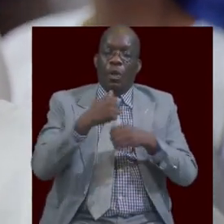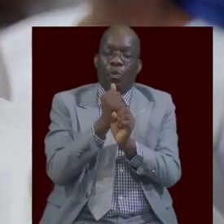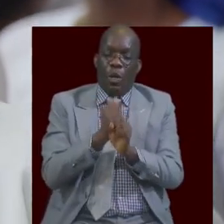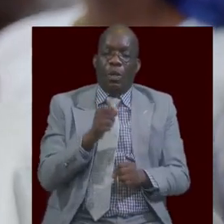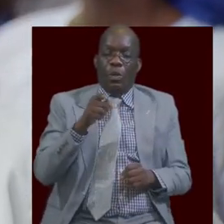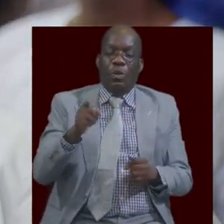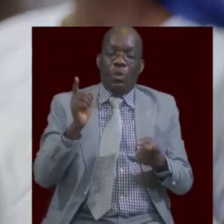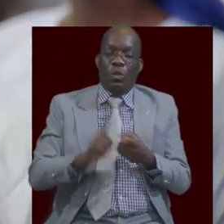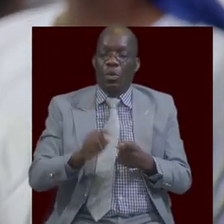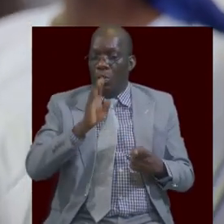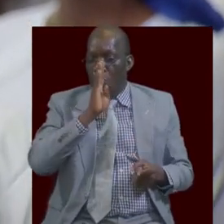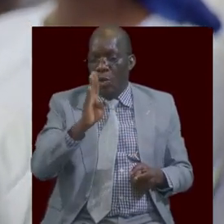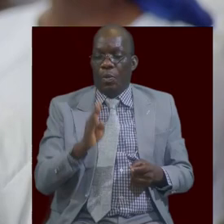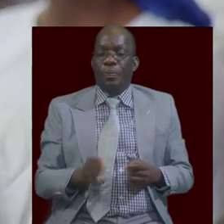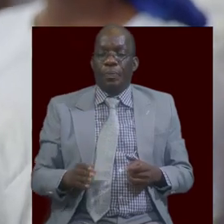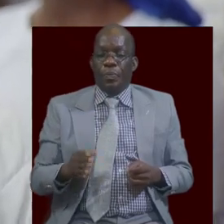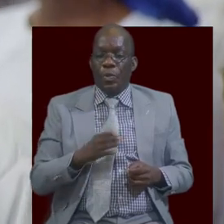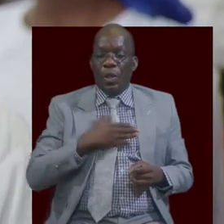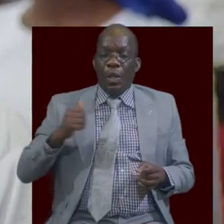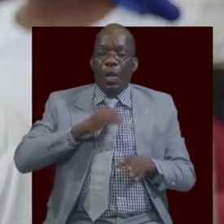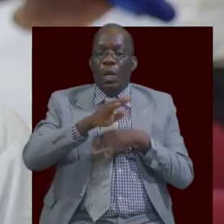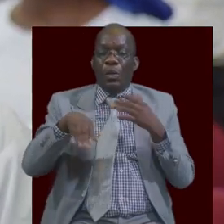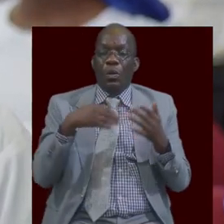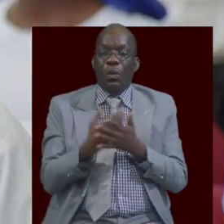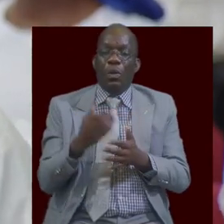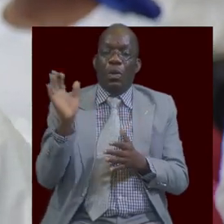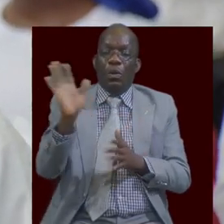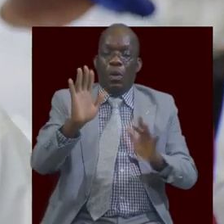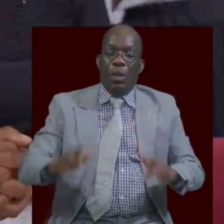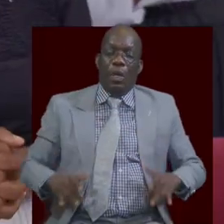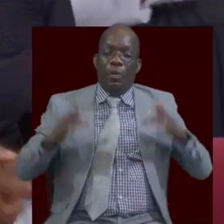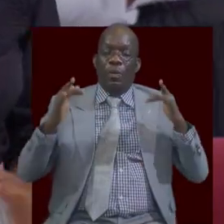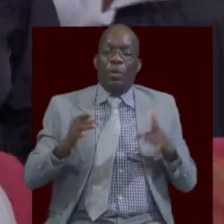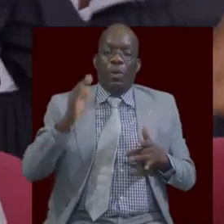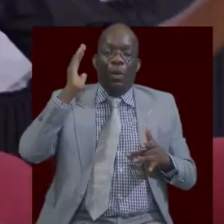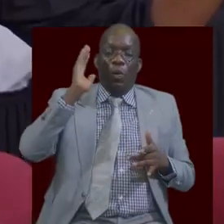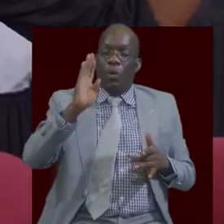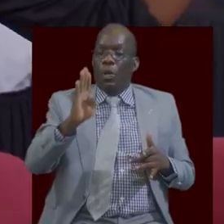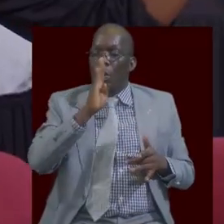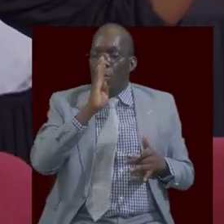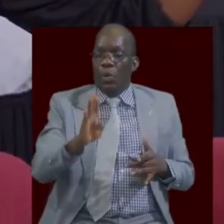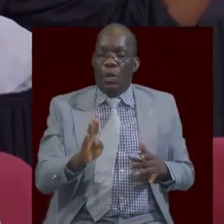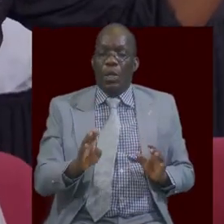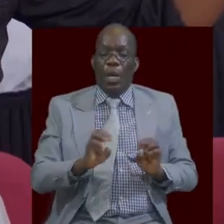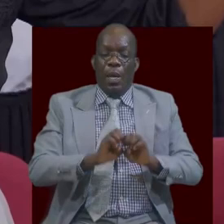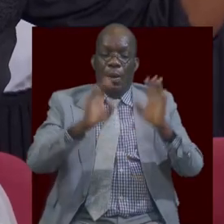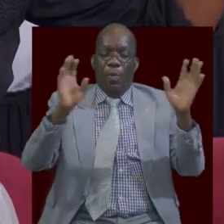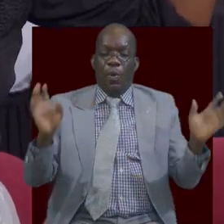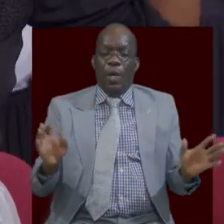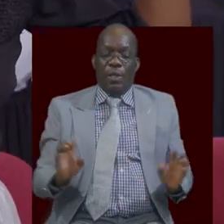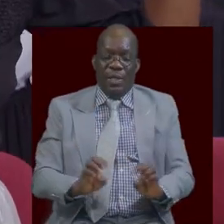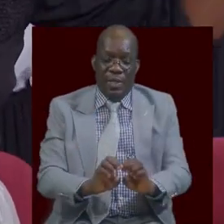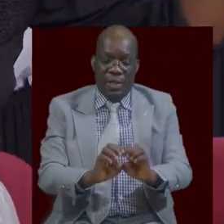be. And the rest of your life will be a bright, shining